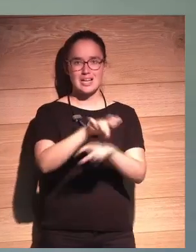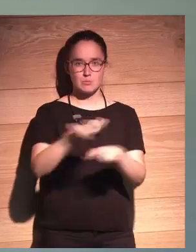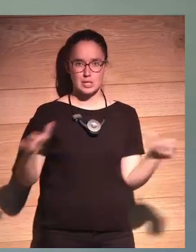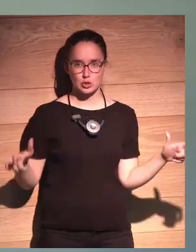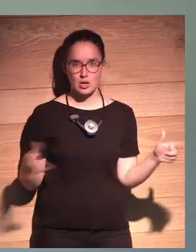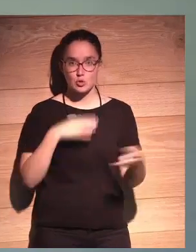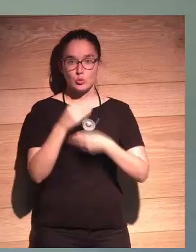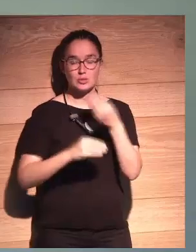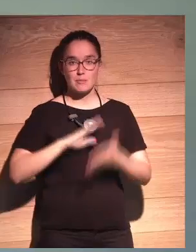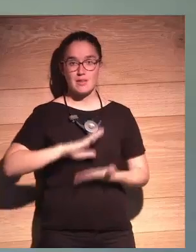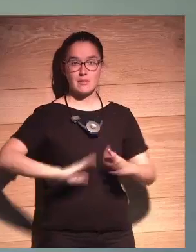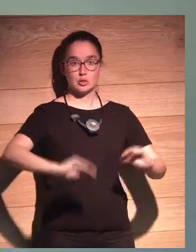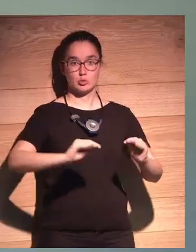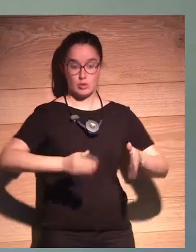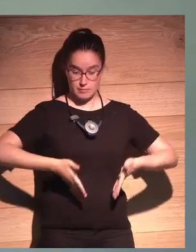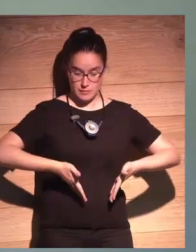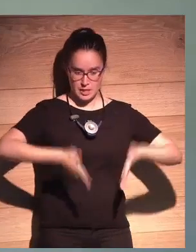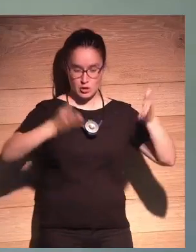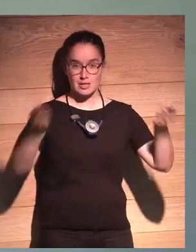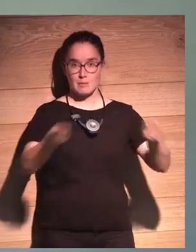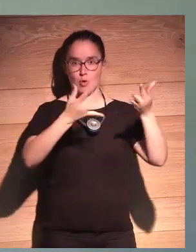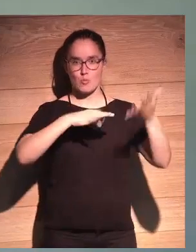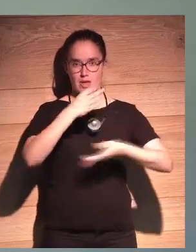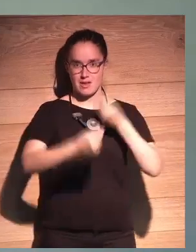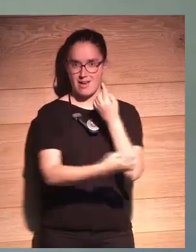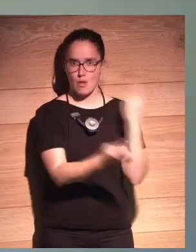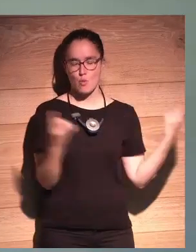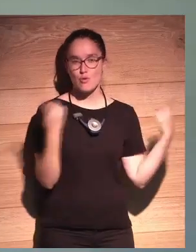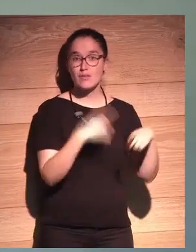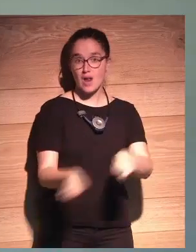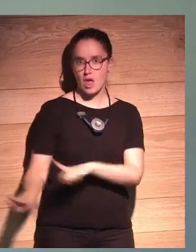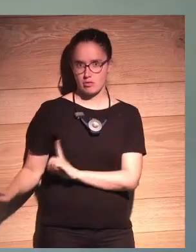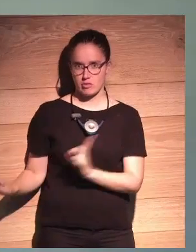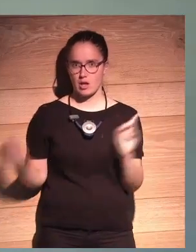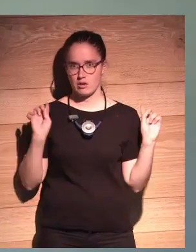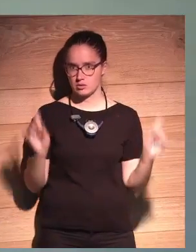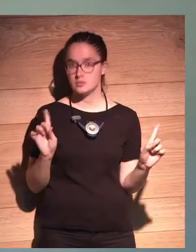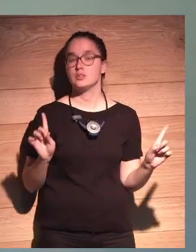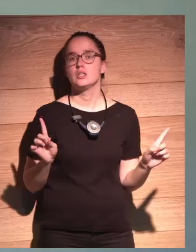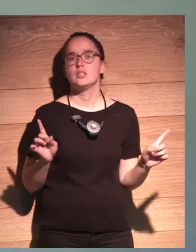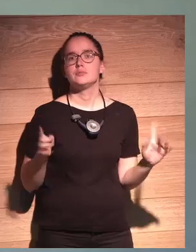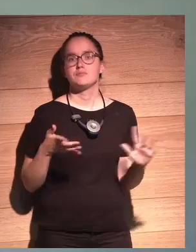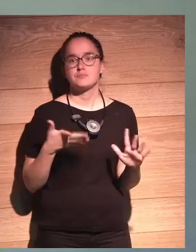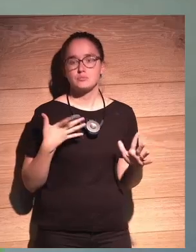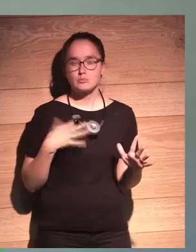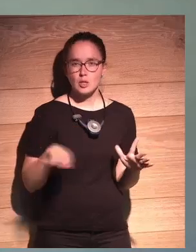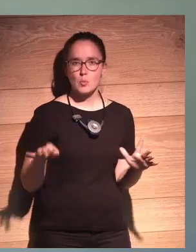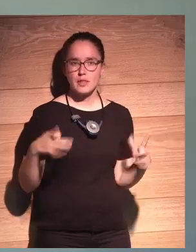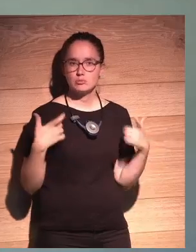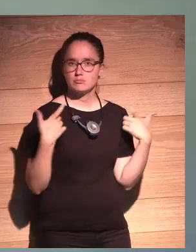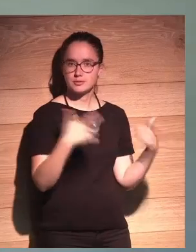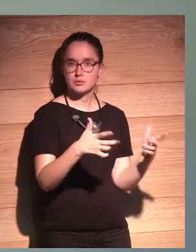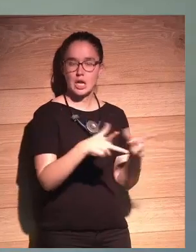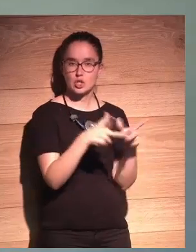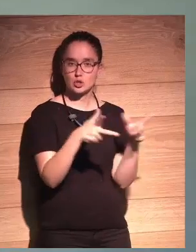better cities has to do with the fact that people use their capabilities in the best way they can. So we could